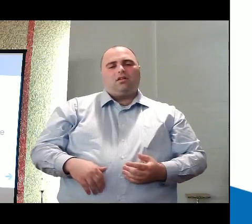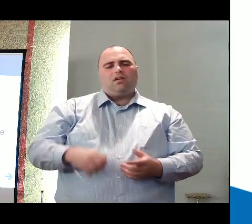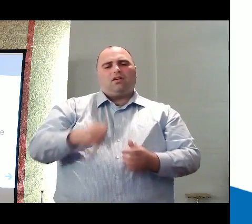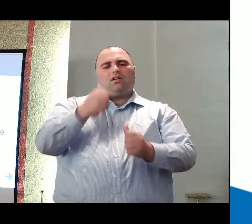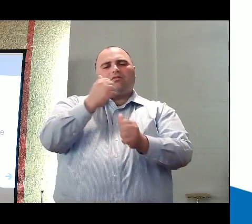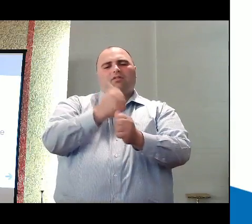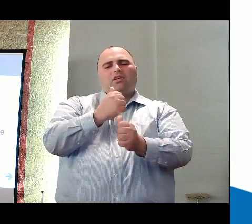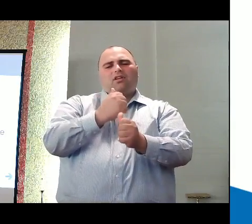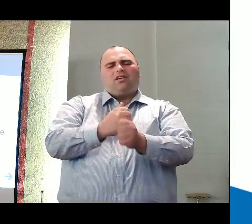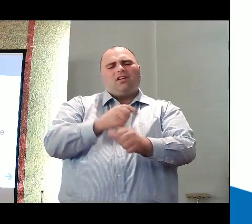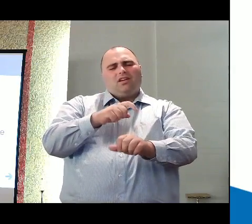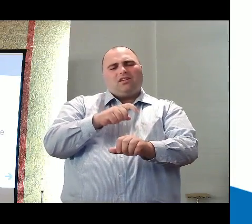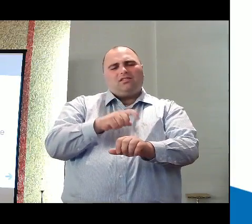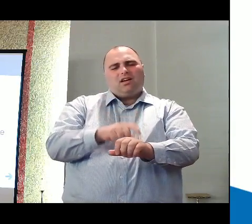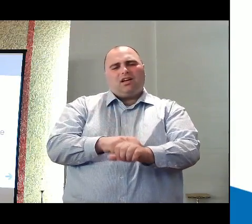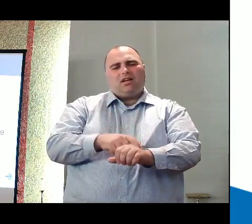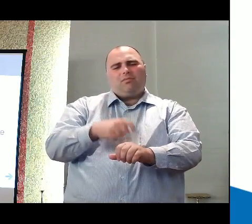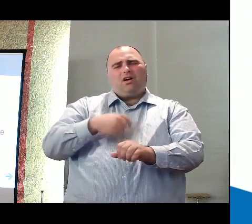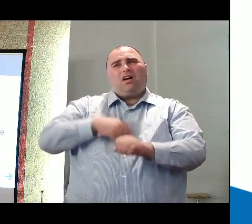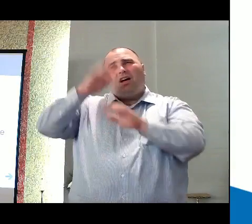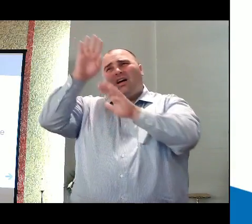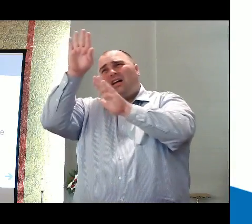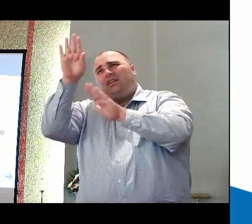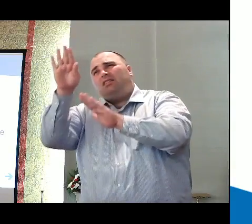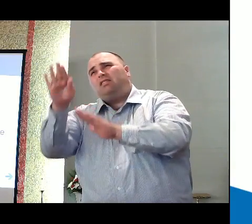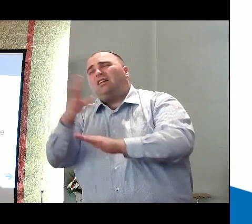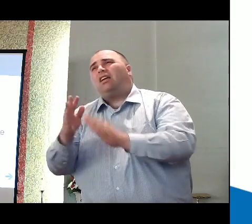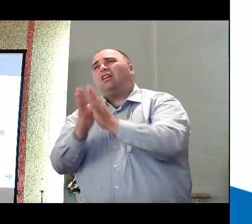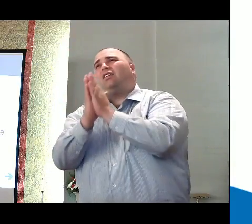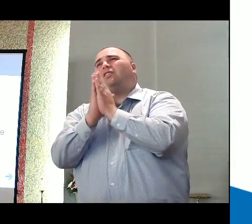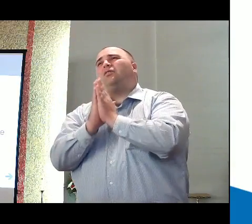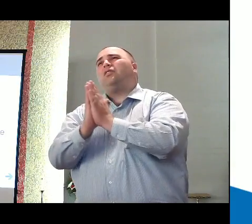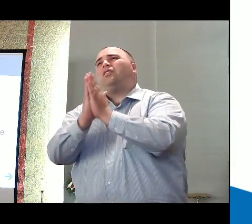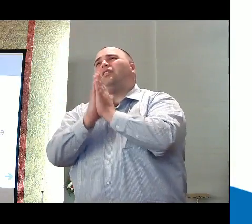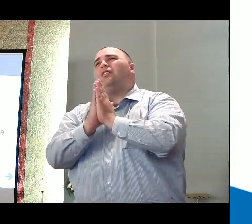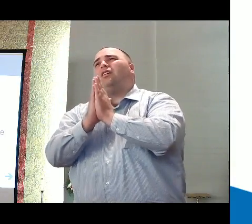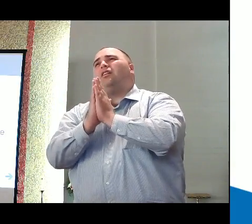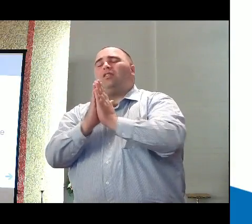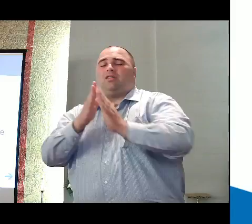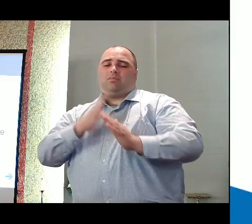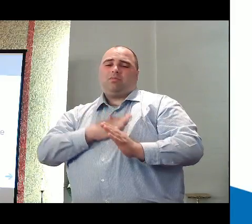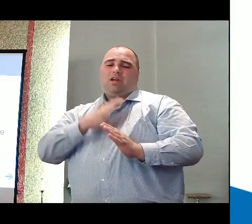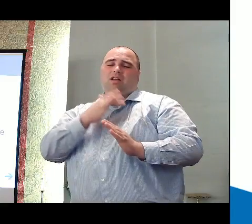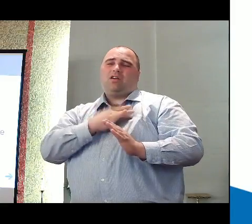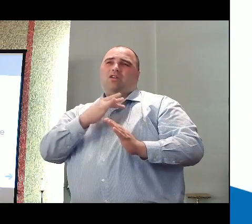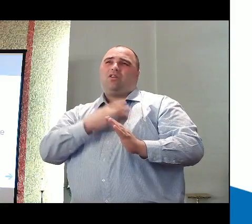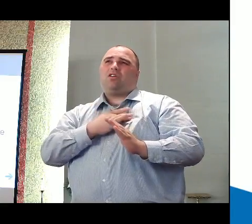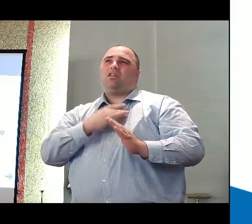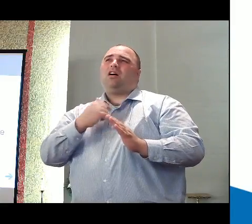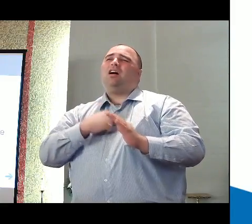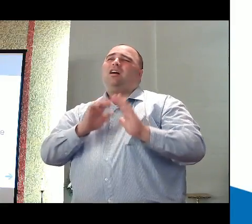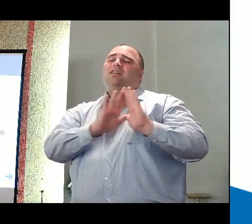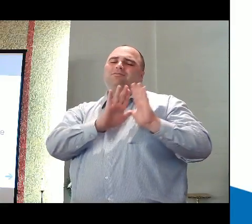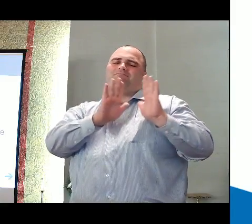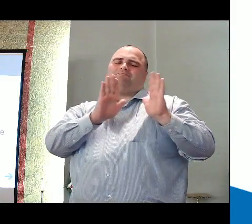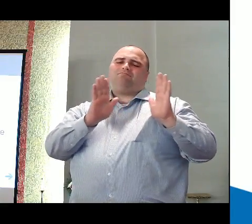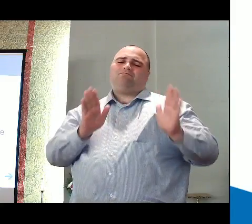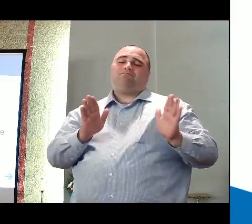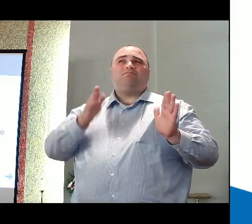Job that you every for time the I kneel to pray, I open up